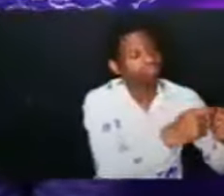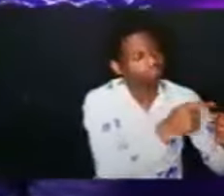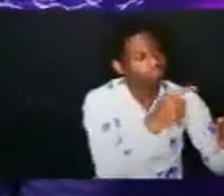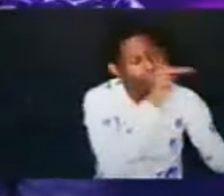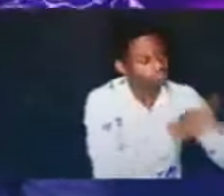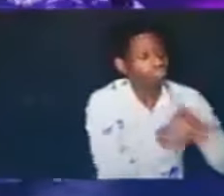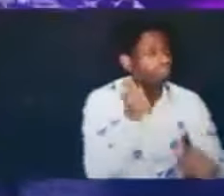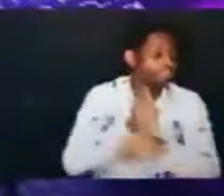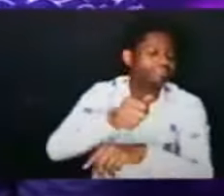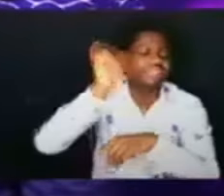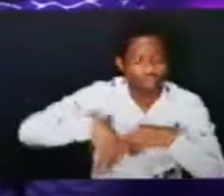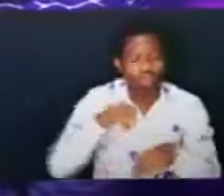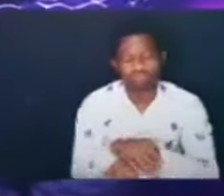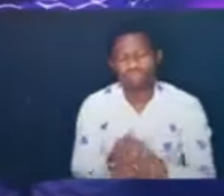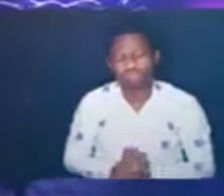Because